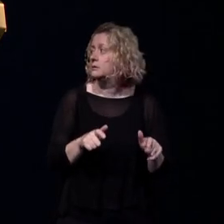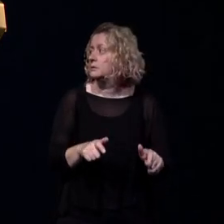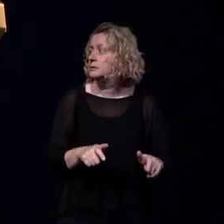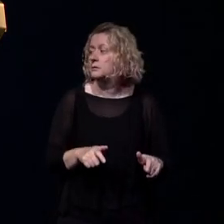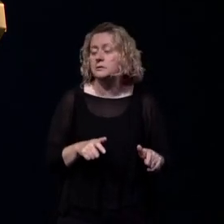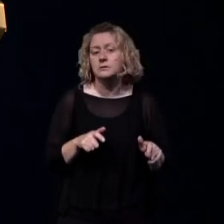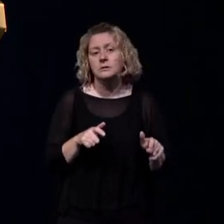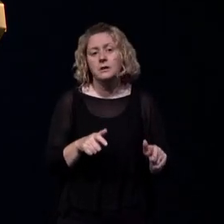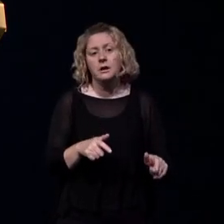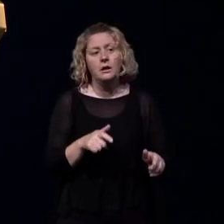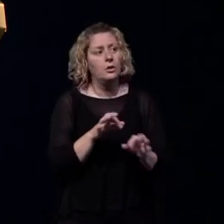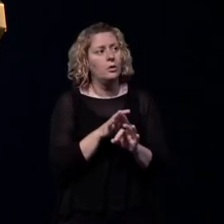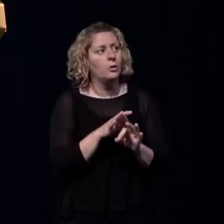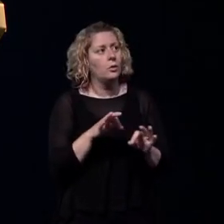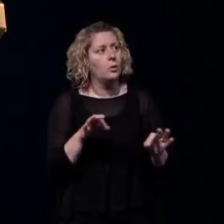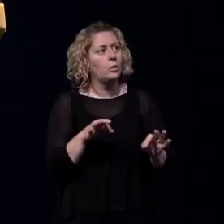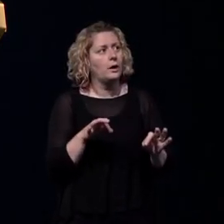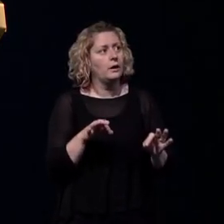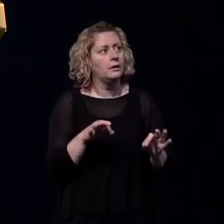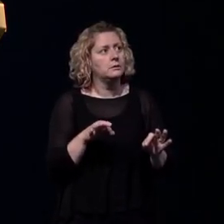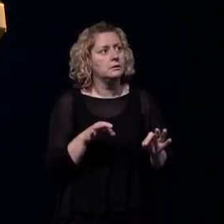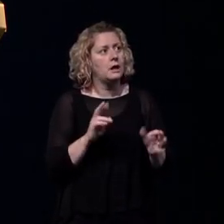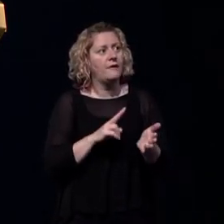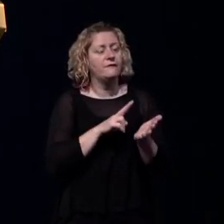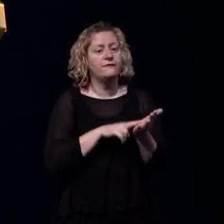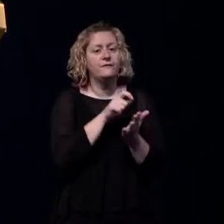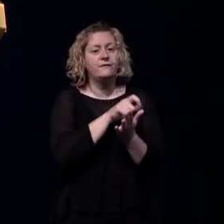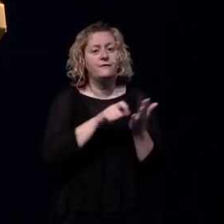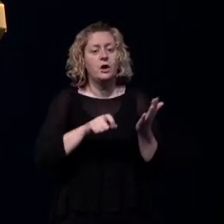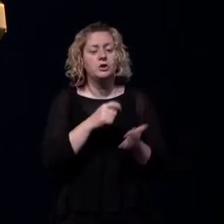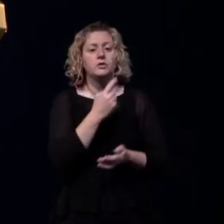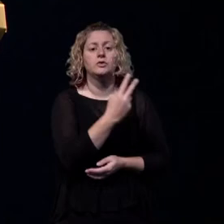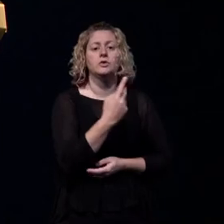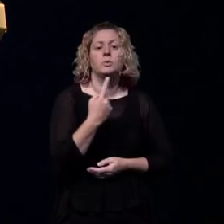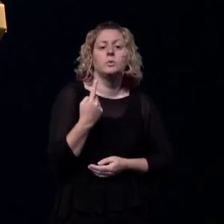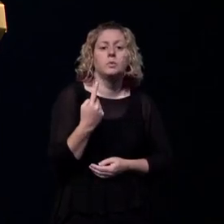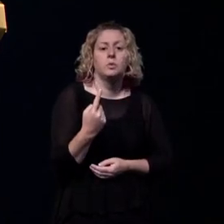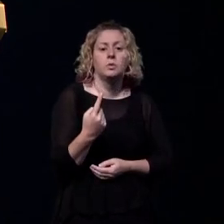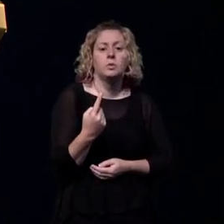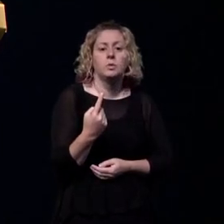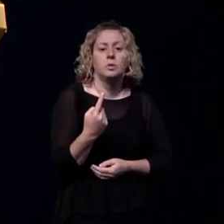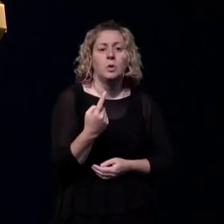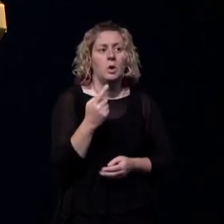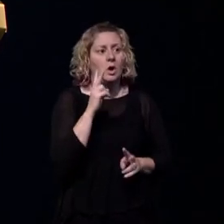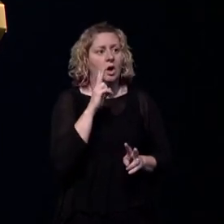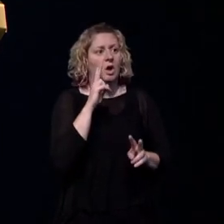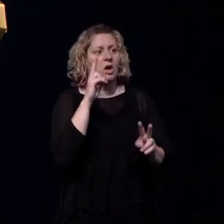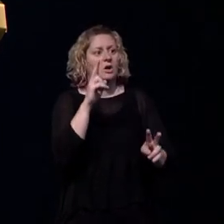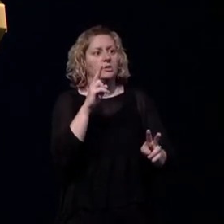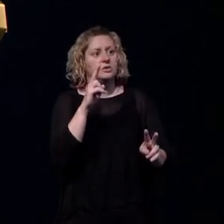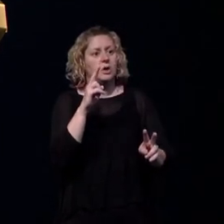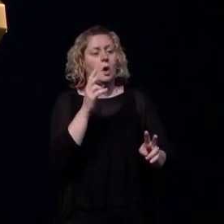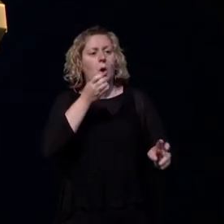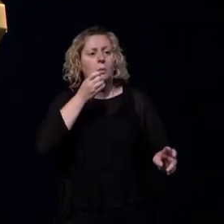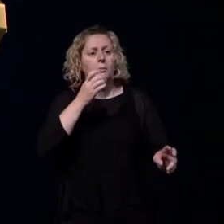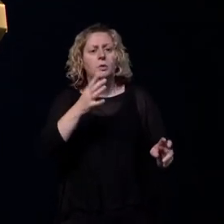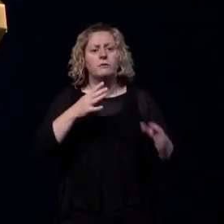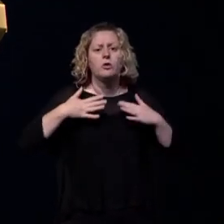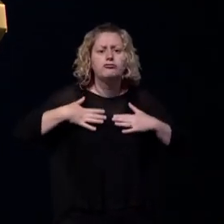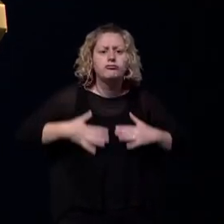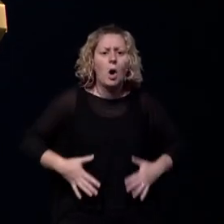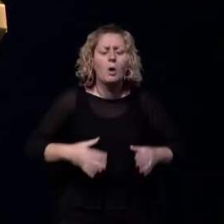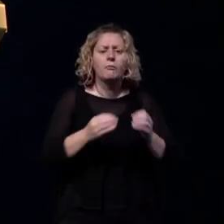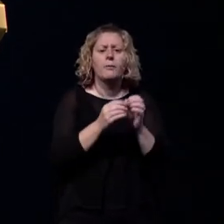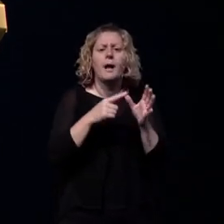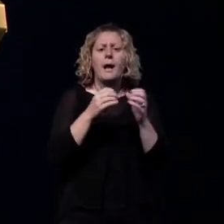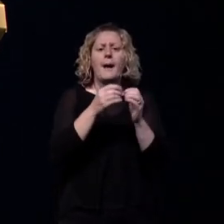front room, and verse 21 tells us what happens. When I saw in the plunder a beautiful robe from Babylon, 200 shekels of